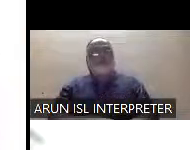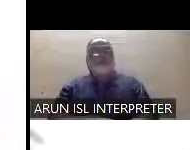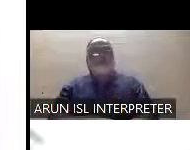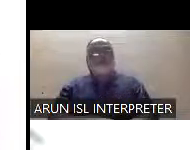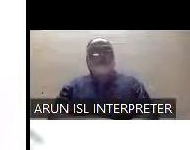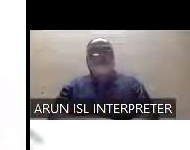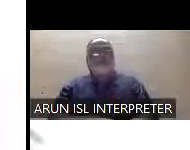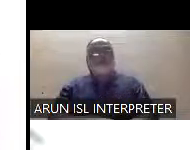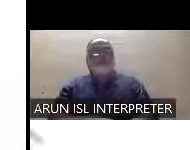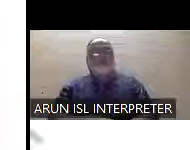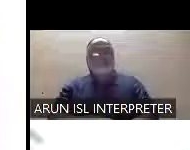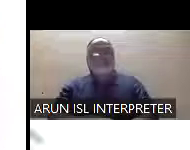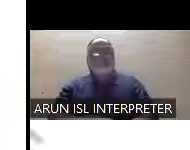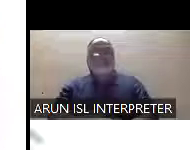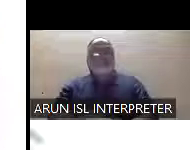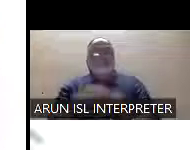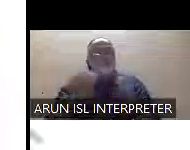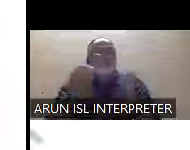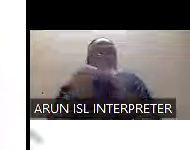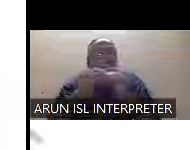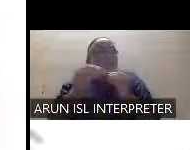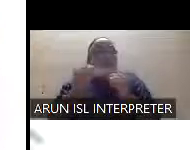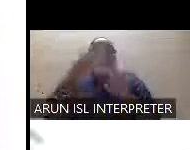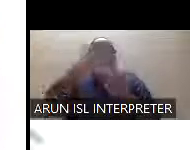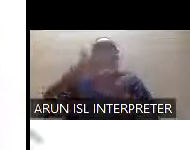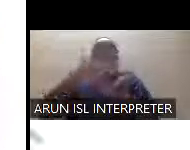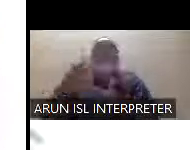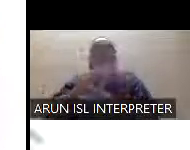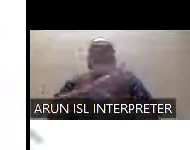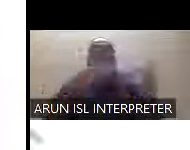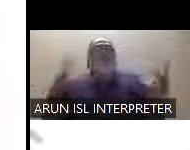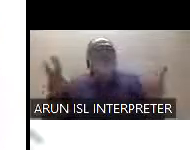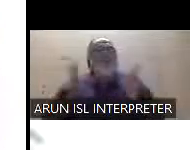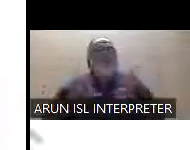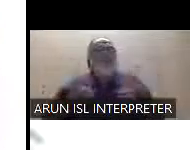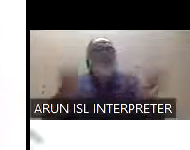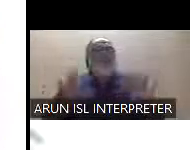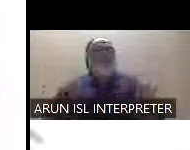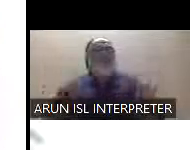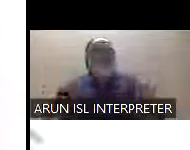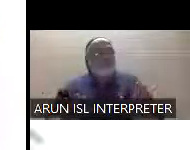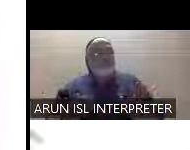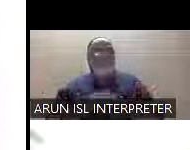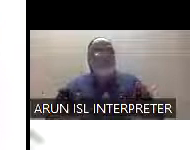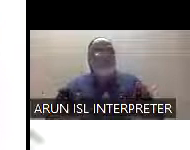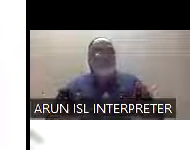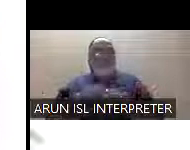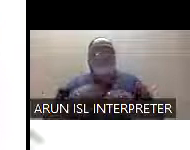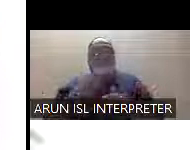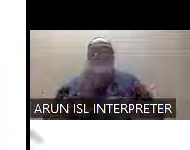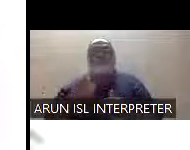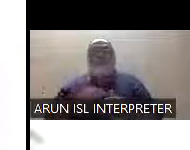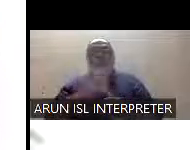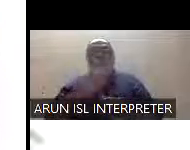And barriers, there are various kinds of barriers, and we are not here saying that any one of